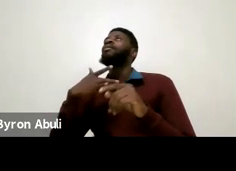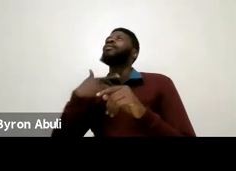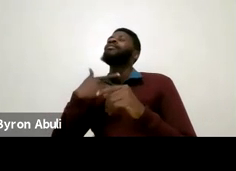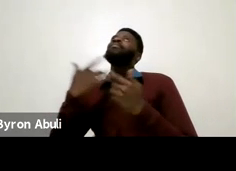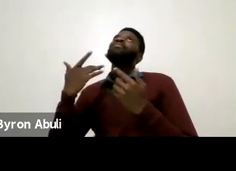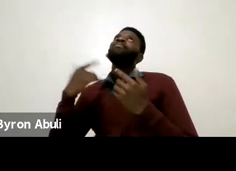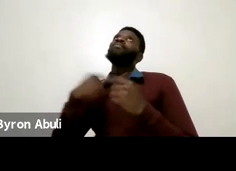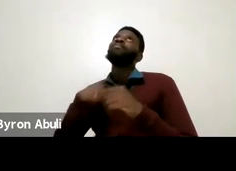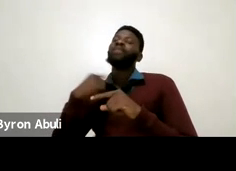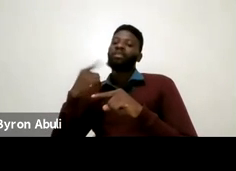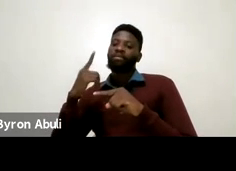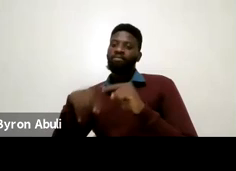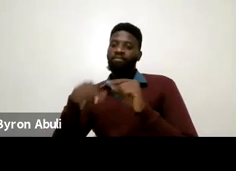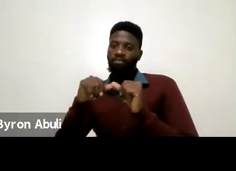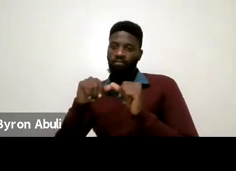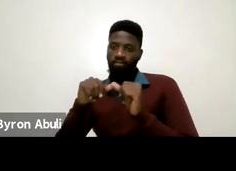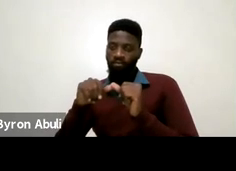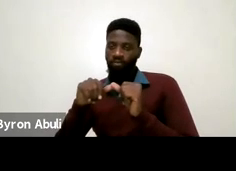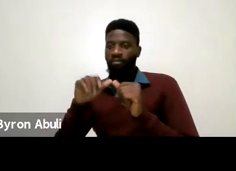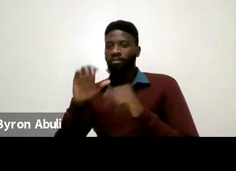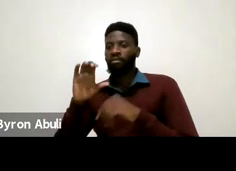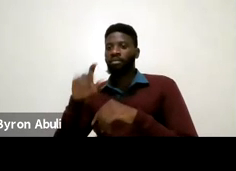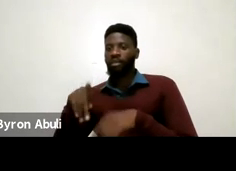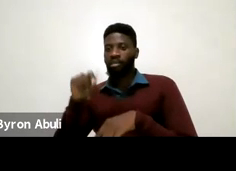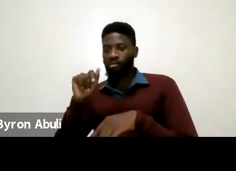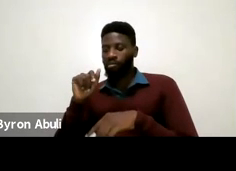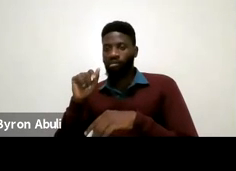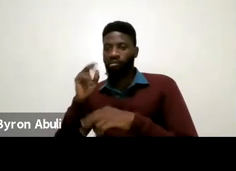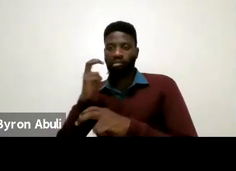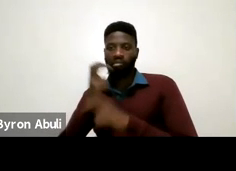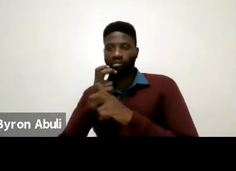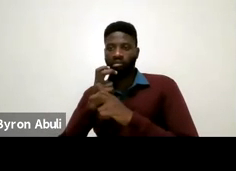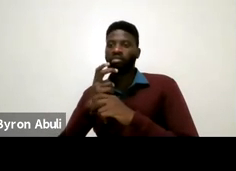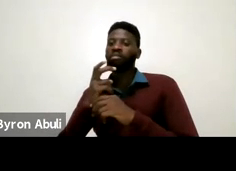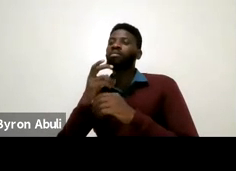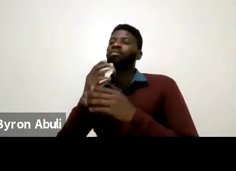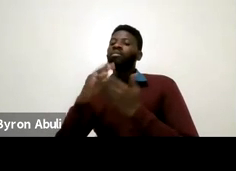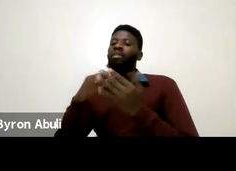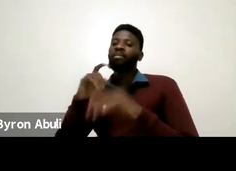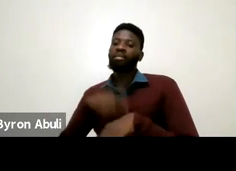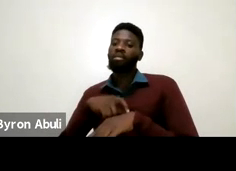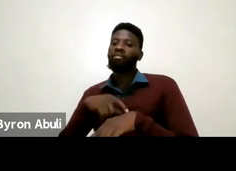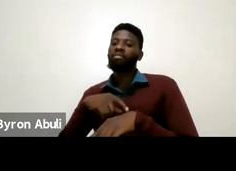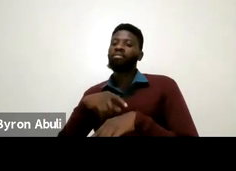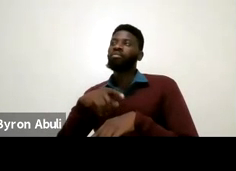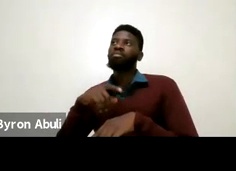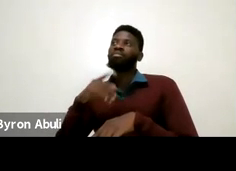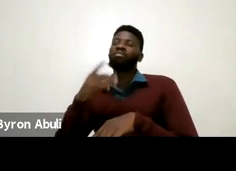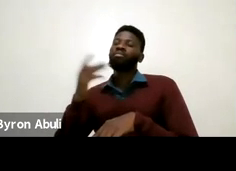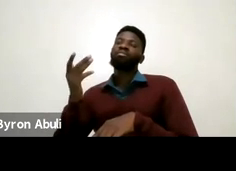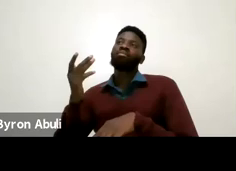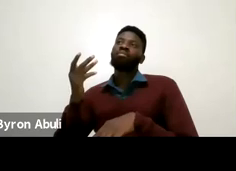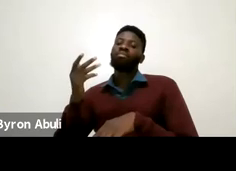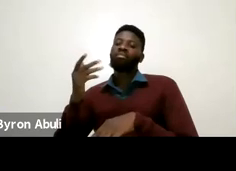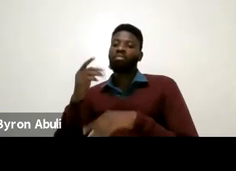can't continue with CPA and CPA is tough. It's not for Yeah, me. sometimes, yeah, it's not for me. Sometimes when you're